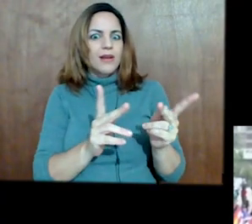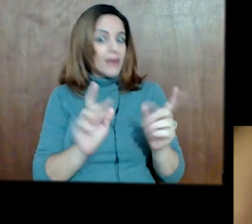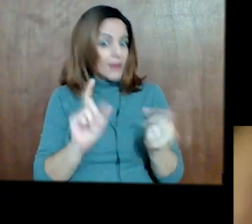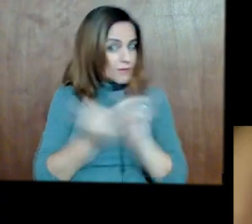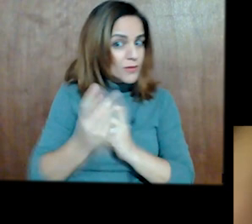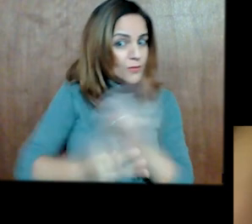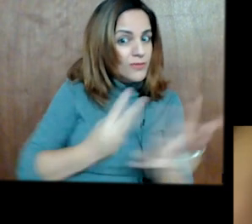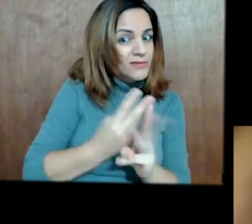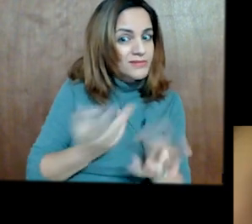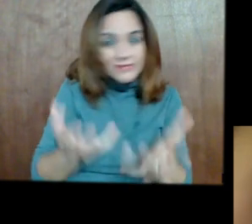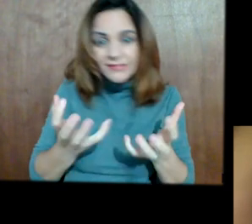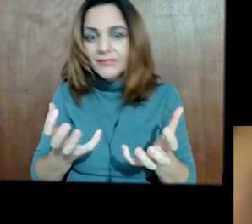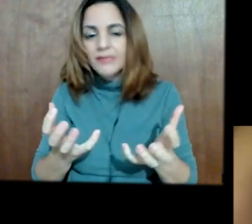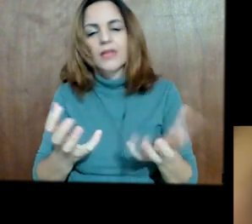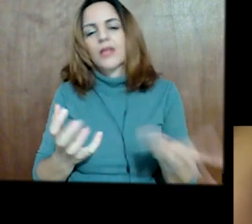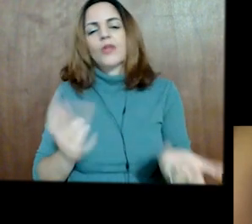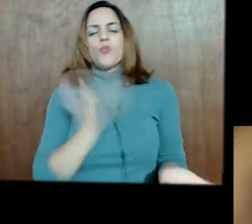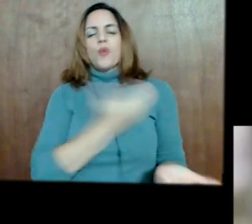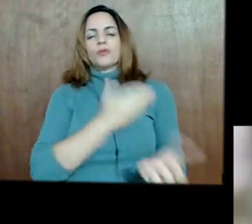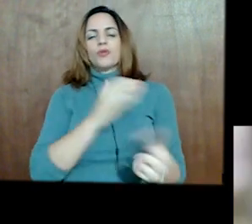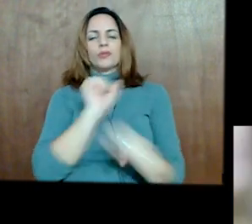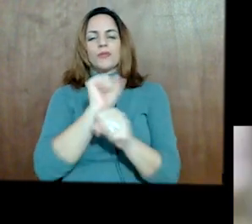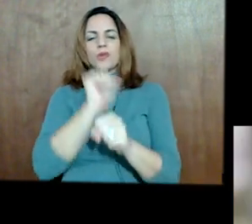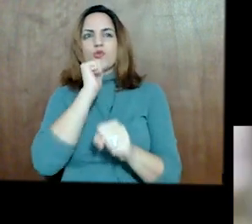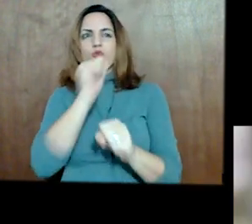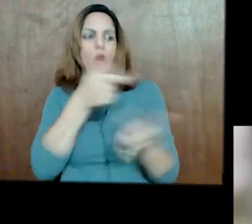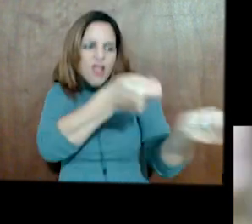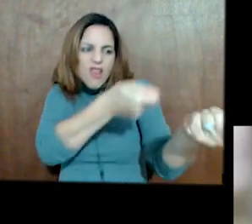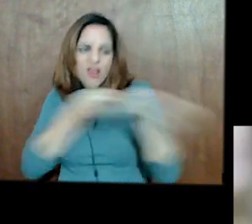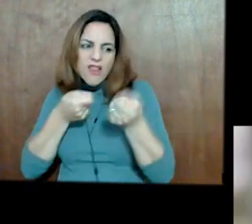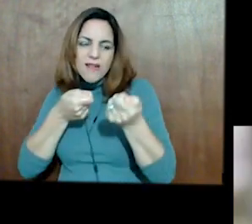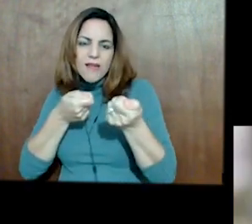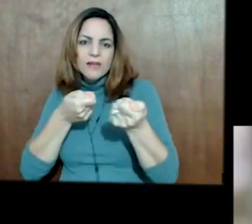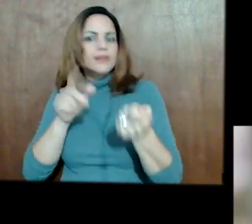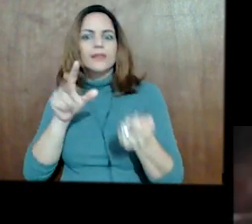to convince people. Our job is to show them how.